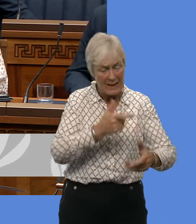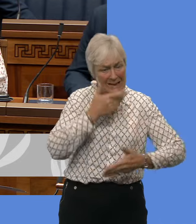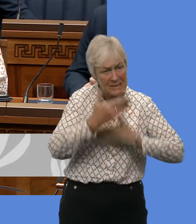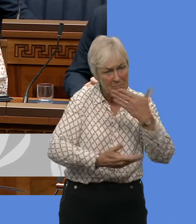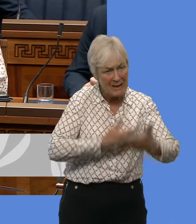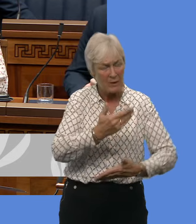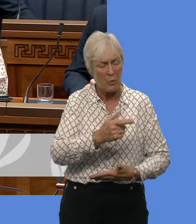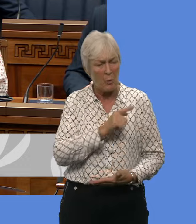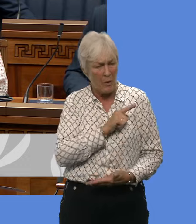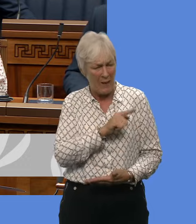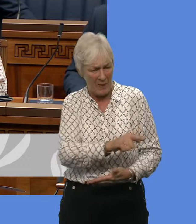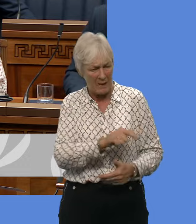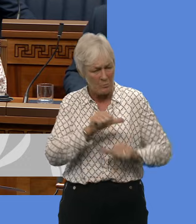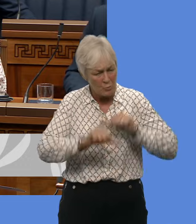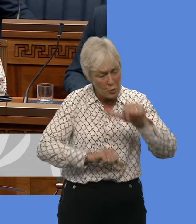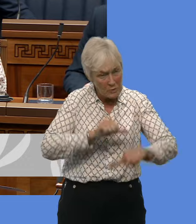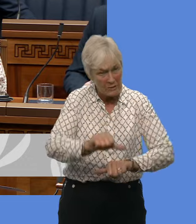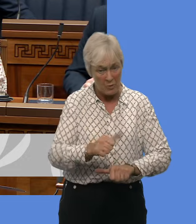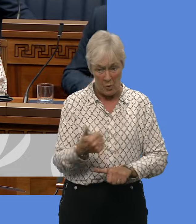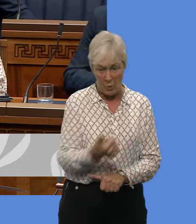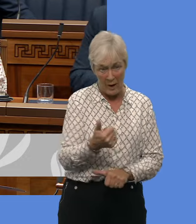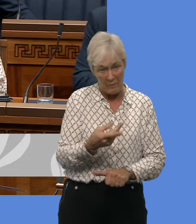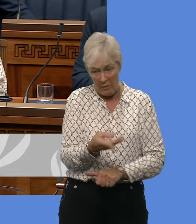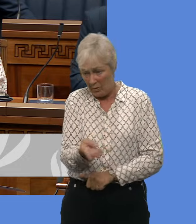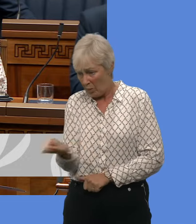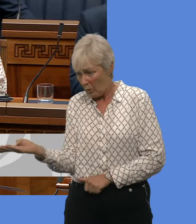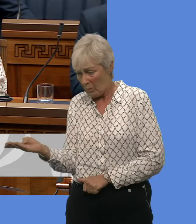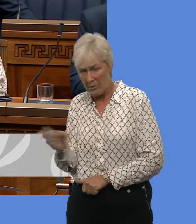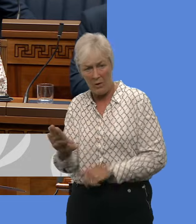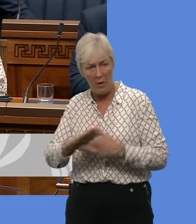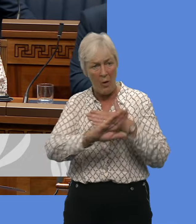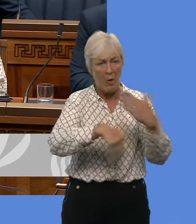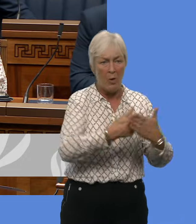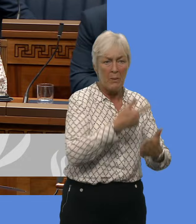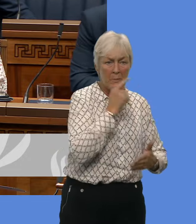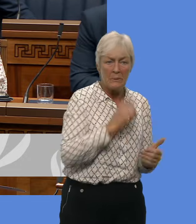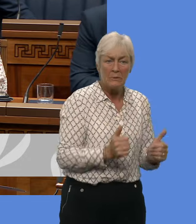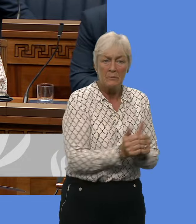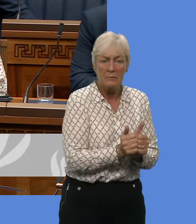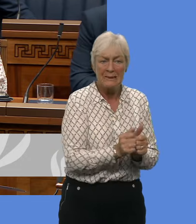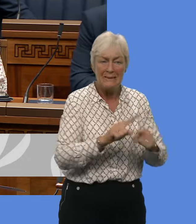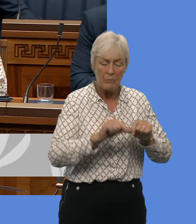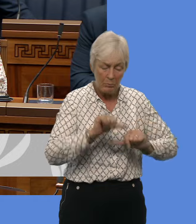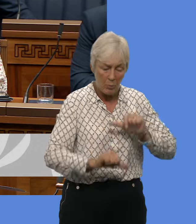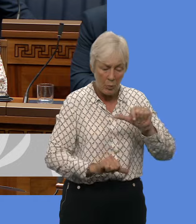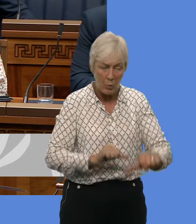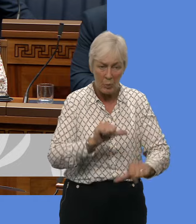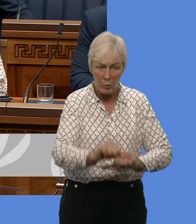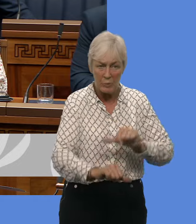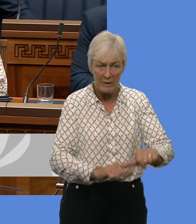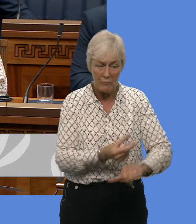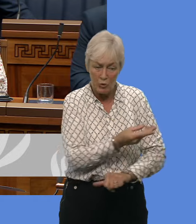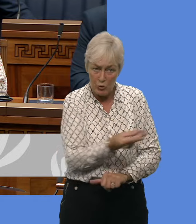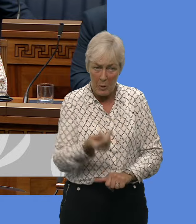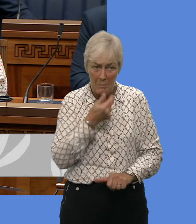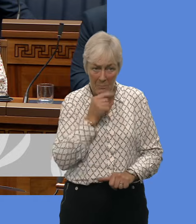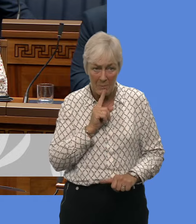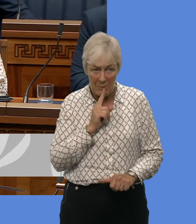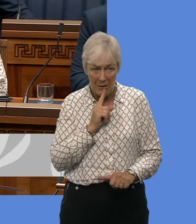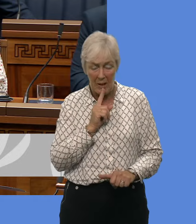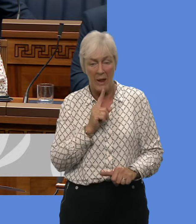that process is sufficient for some but not for all. And if a different process is required for some, then what is the